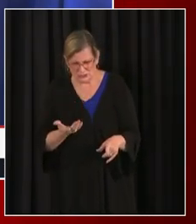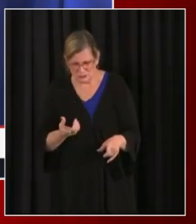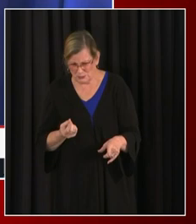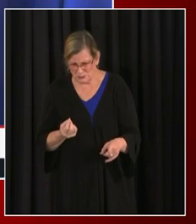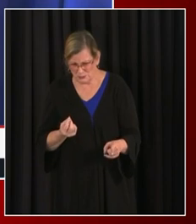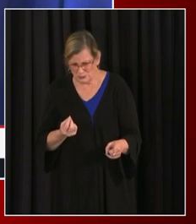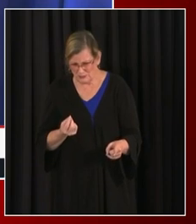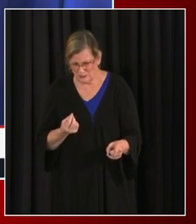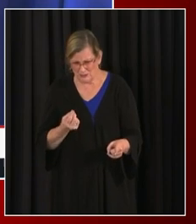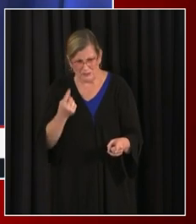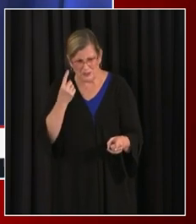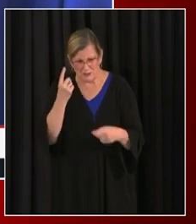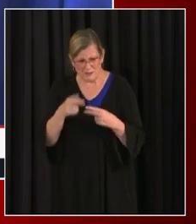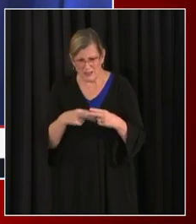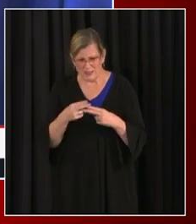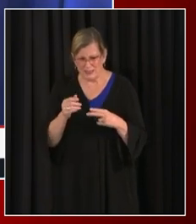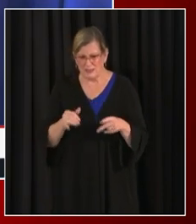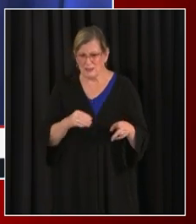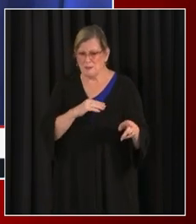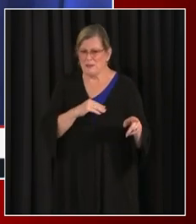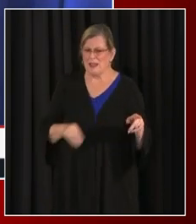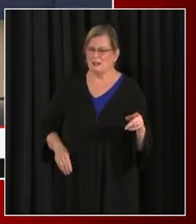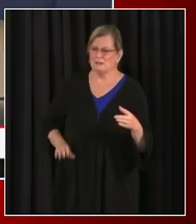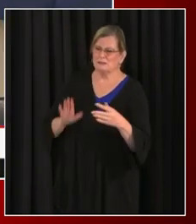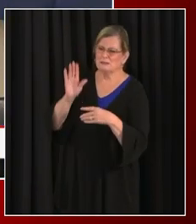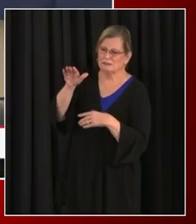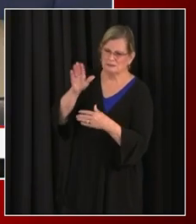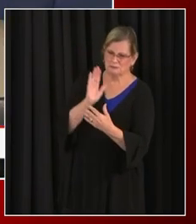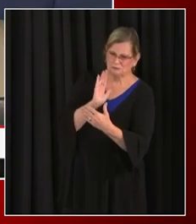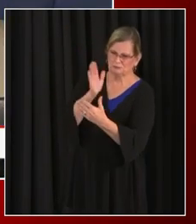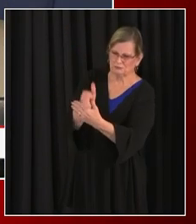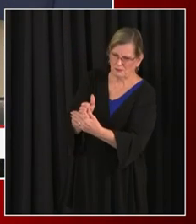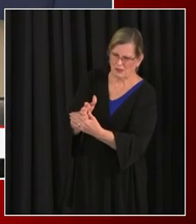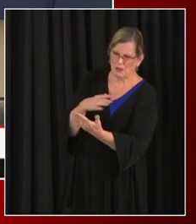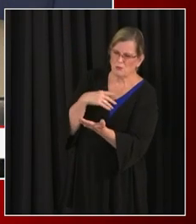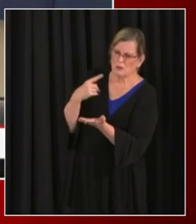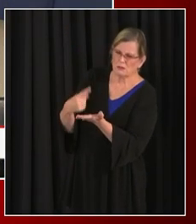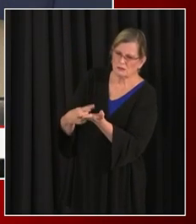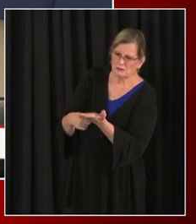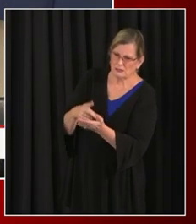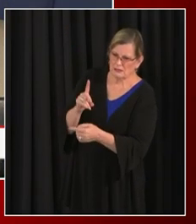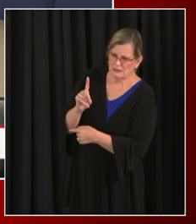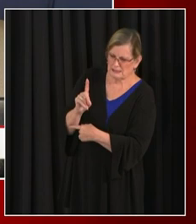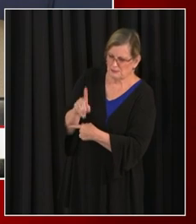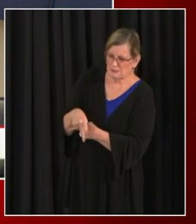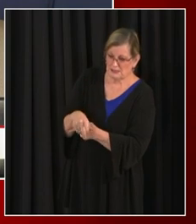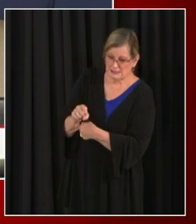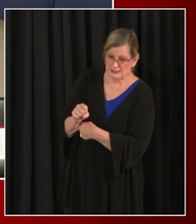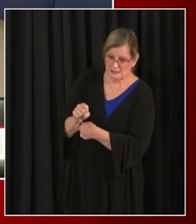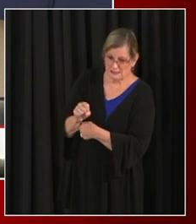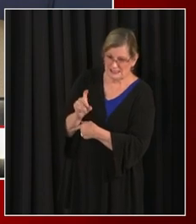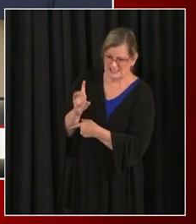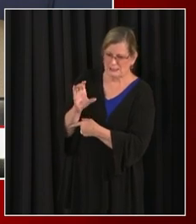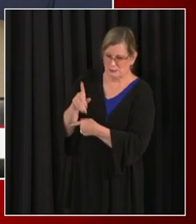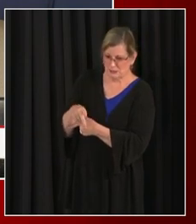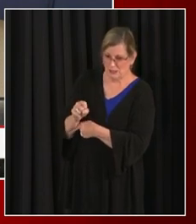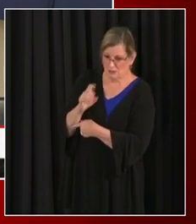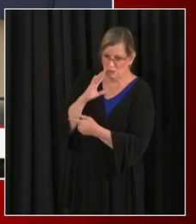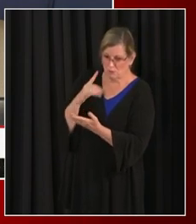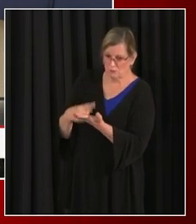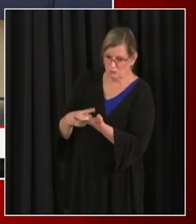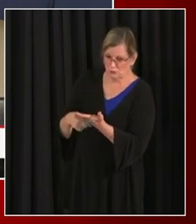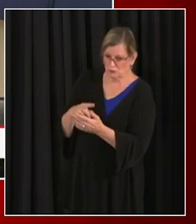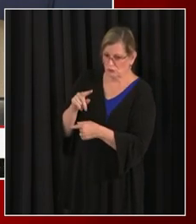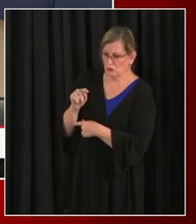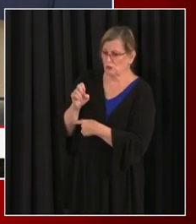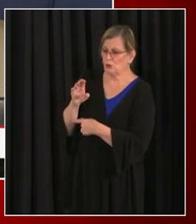them. We'll talk a little bit more about how DCPS will start the term 2 in a more